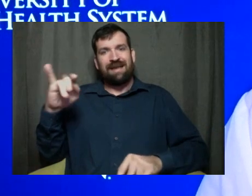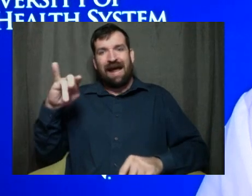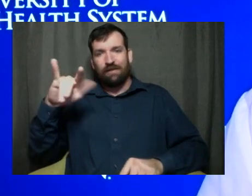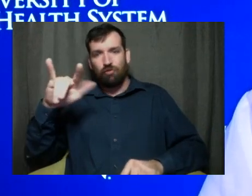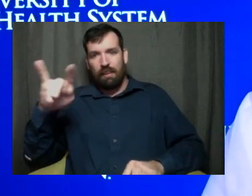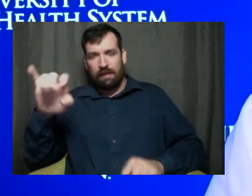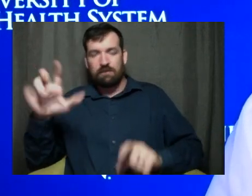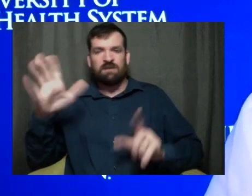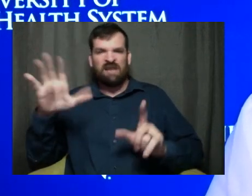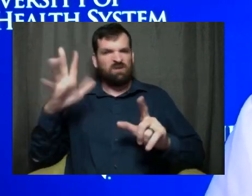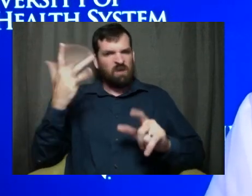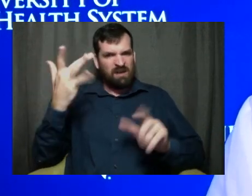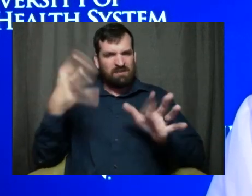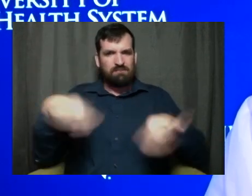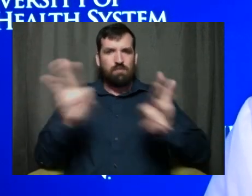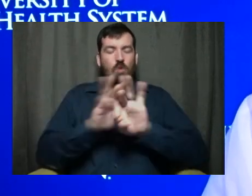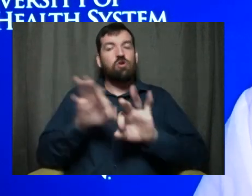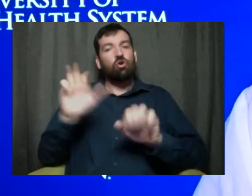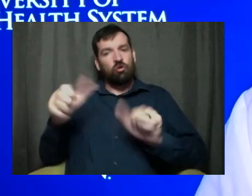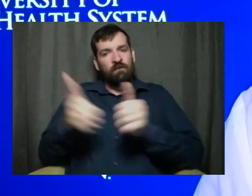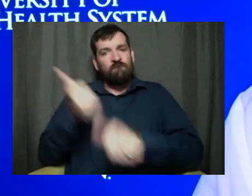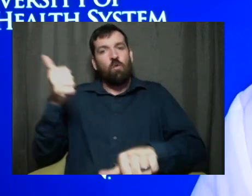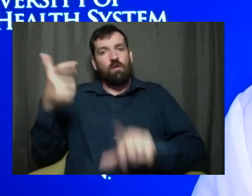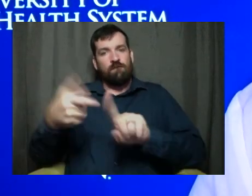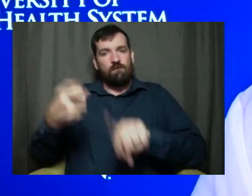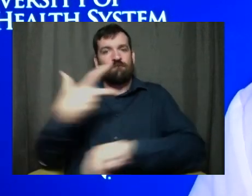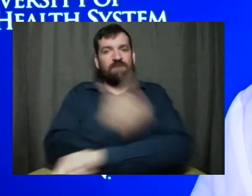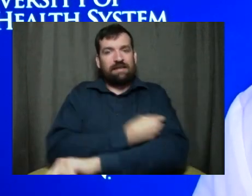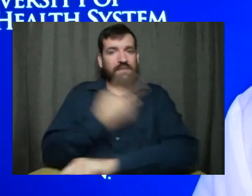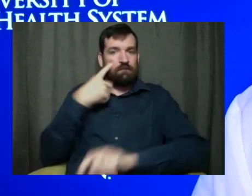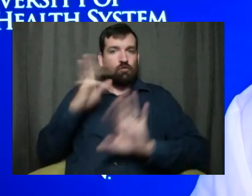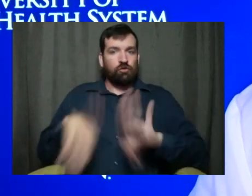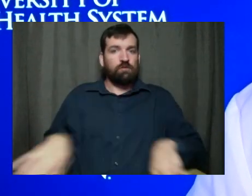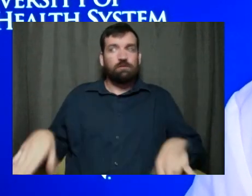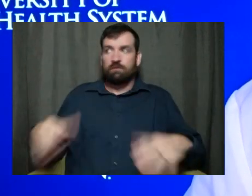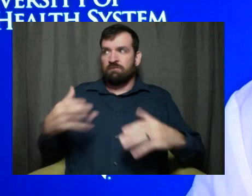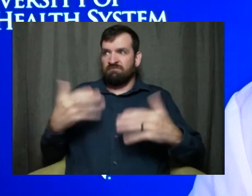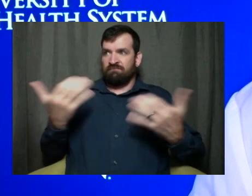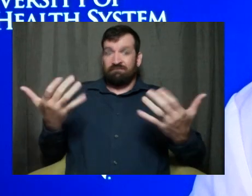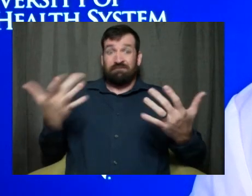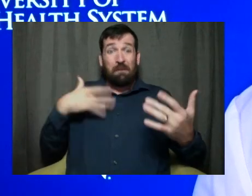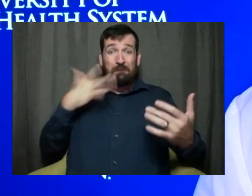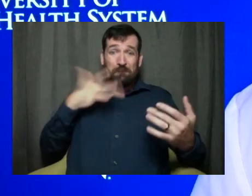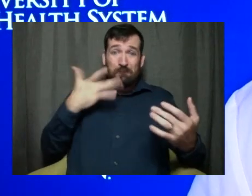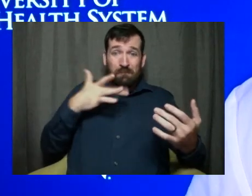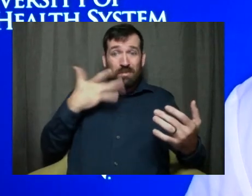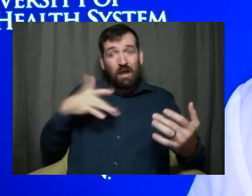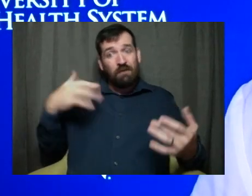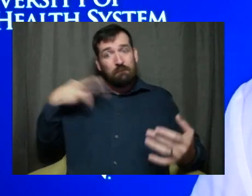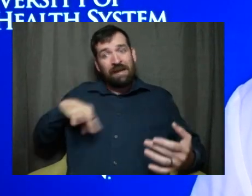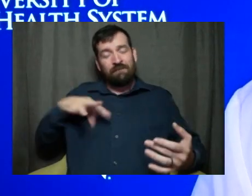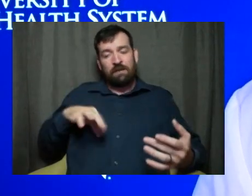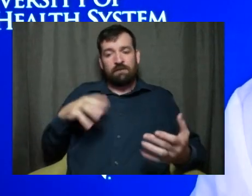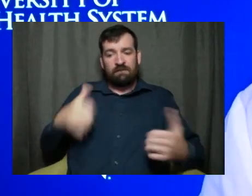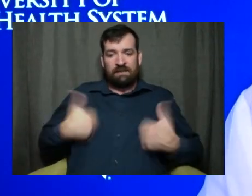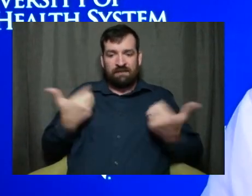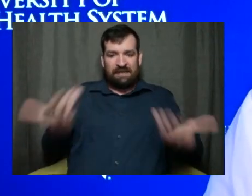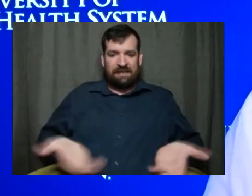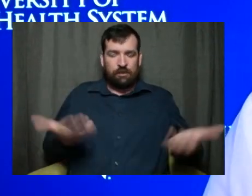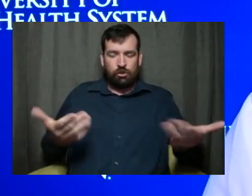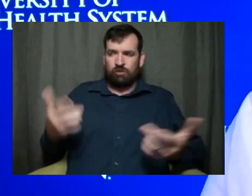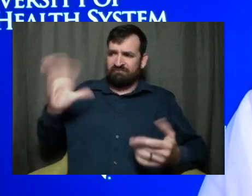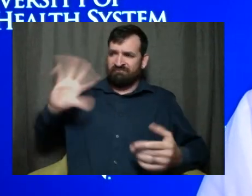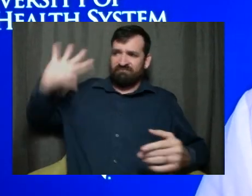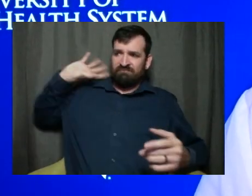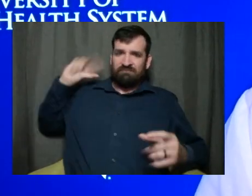vaccines. We have the benefit of living in generations before us, through those generations before us